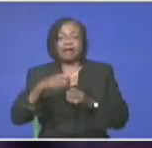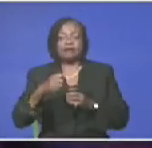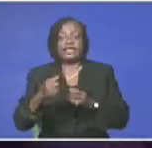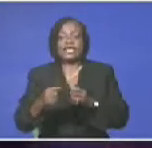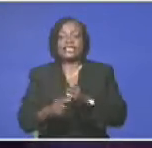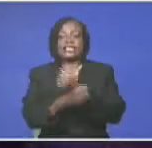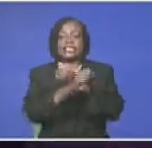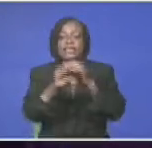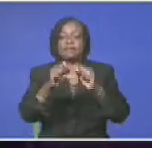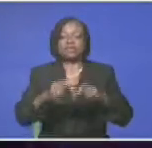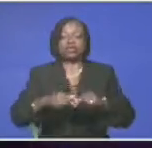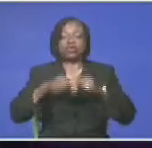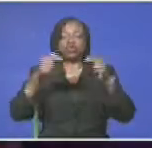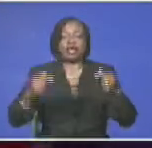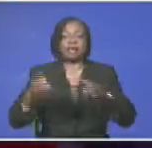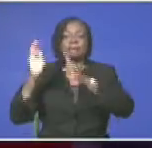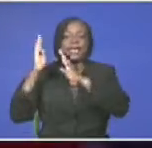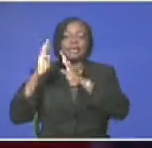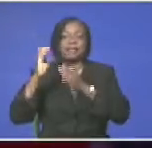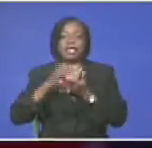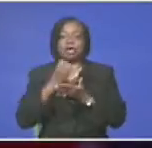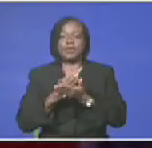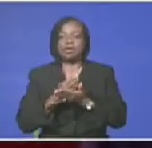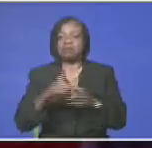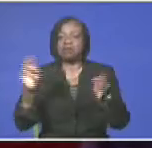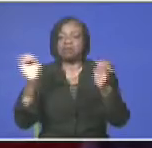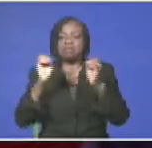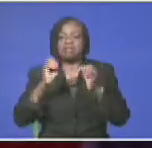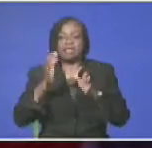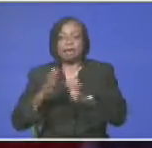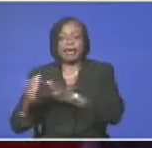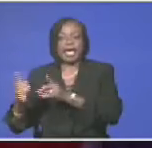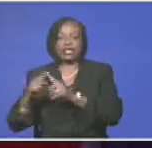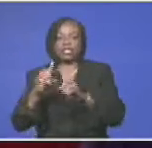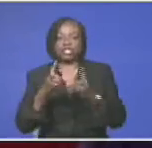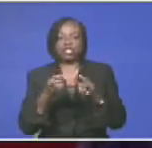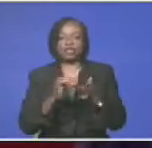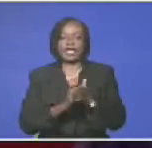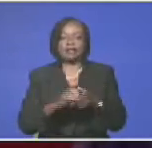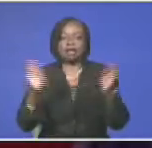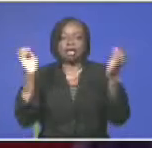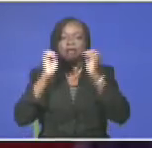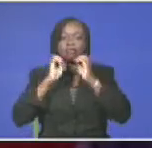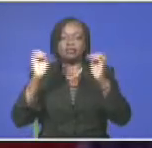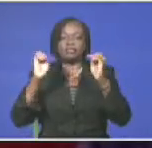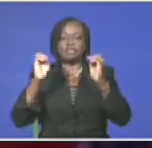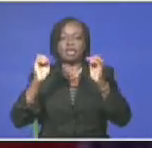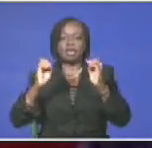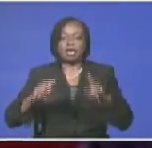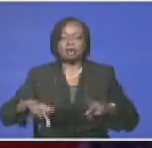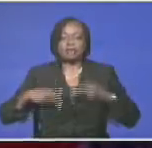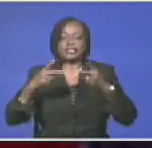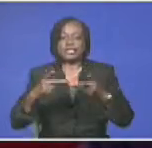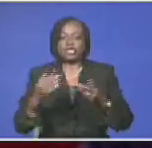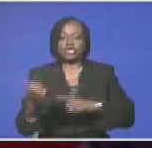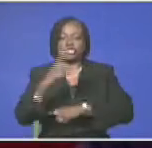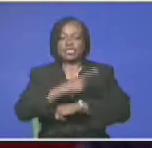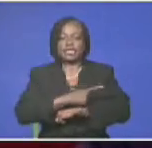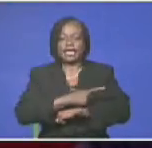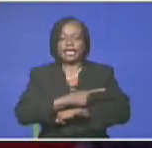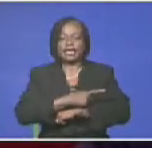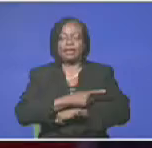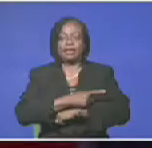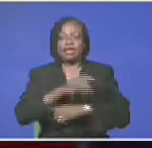Bahamian economy, as there's clearly no plan presented to do that. Nothing presented today or